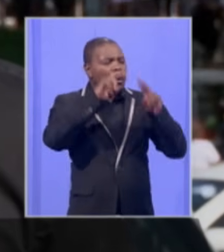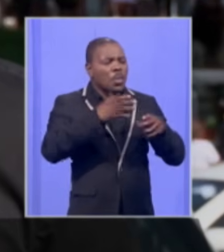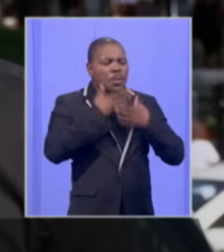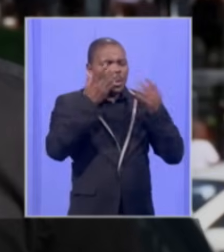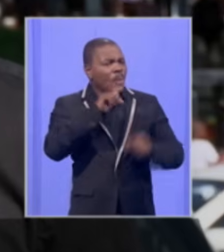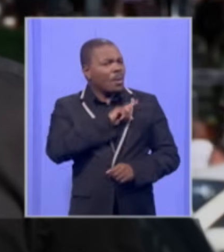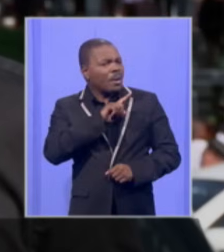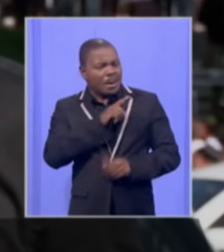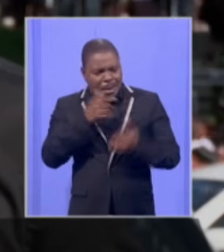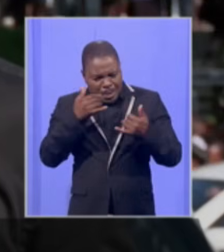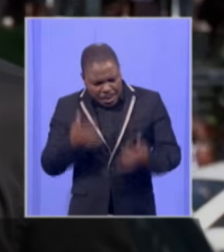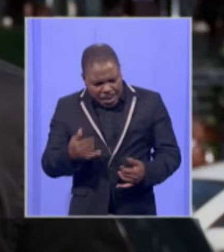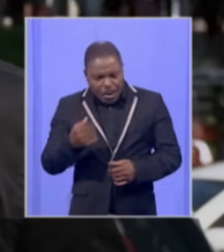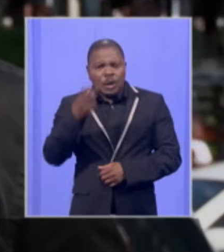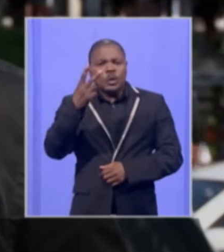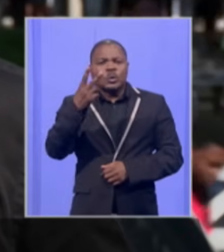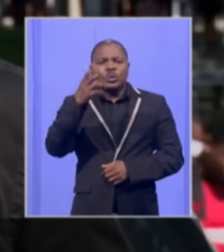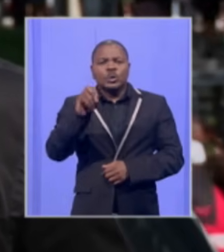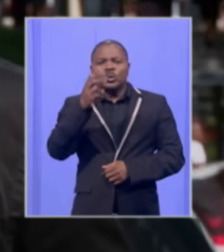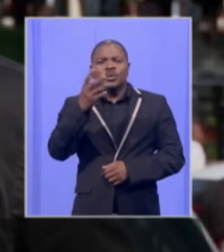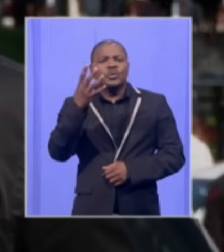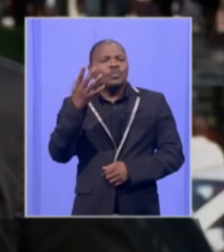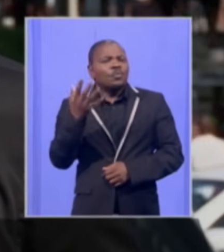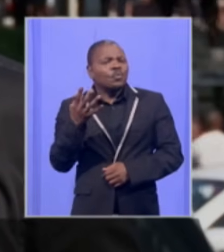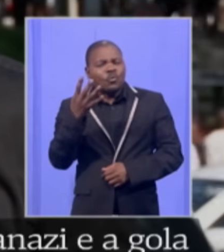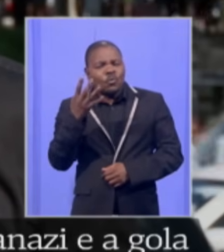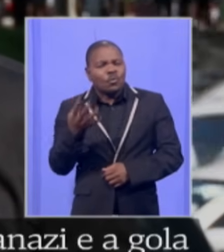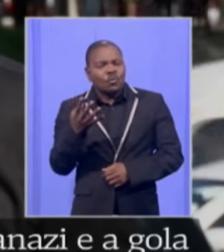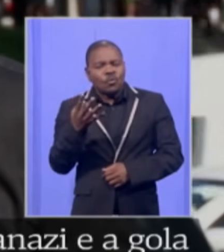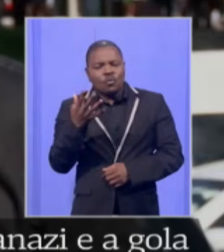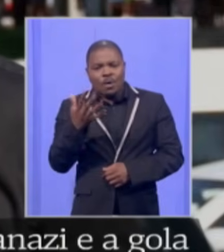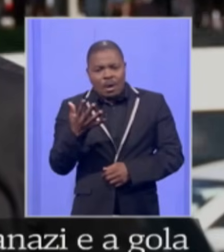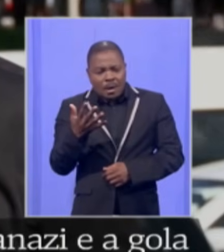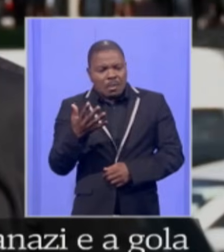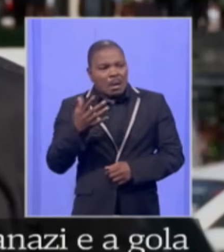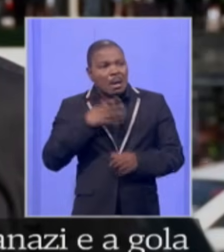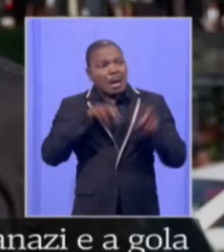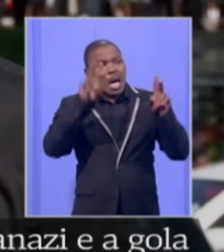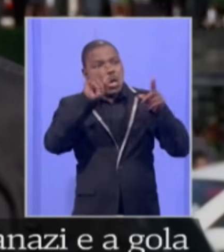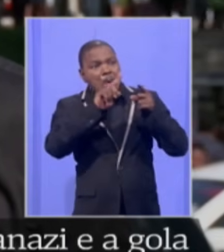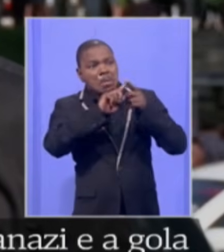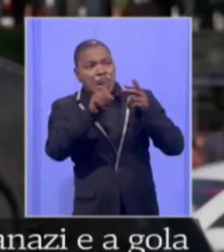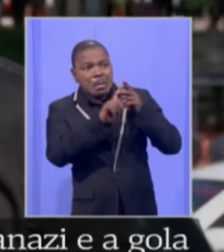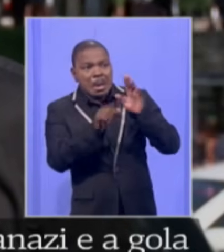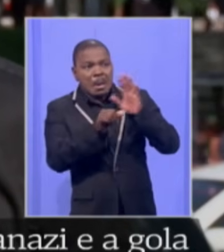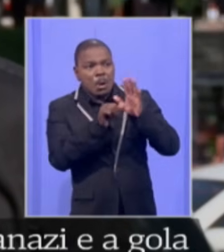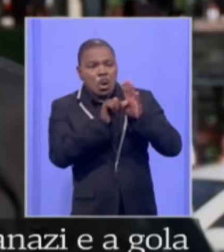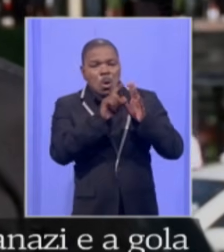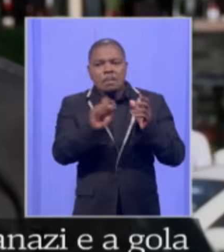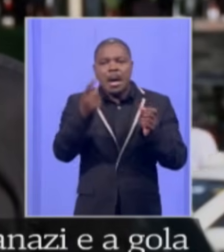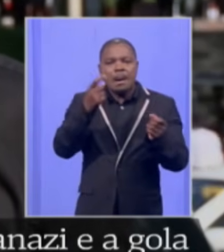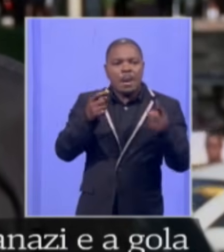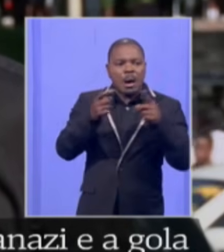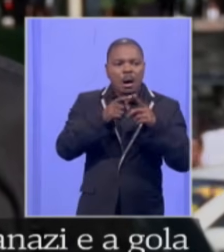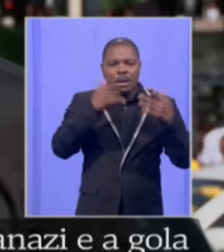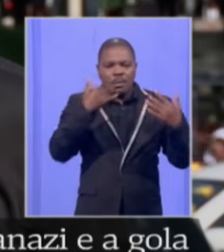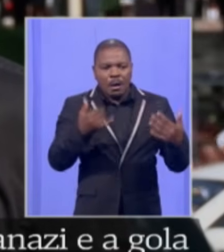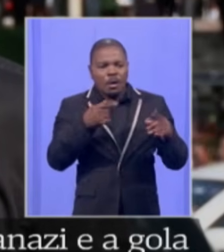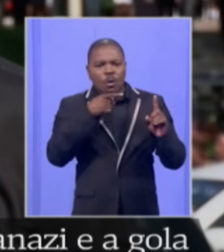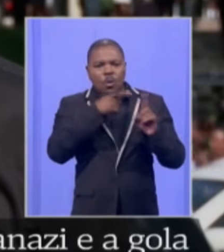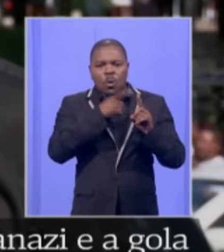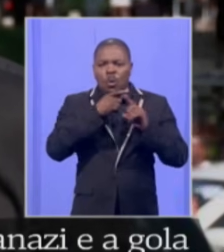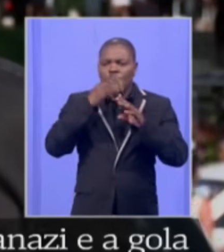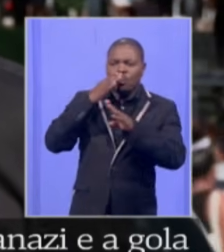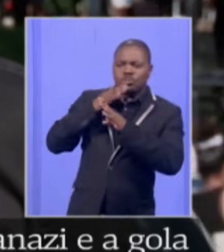in 2025 when he has raised contagious issues that prevents him from doing